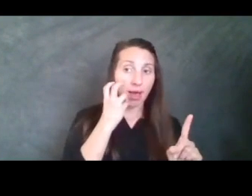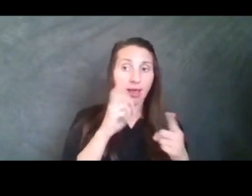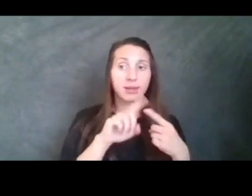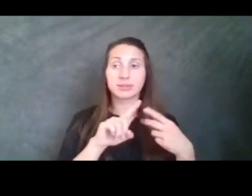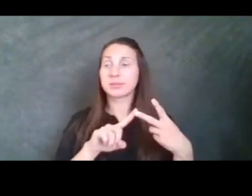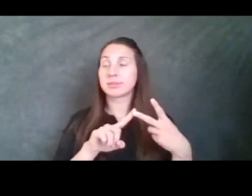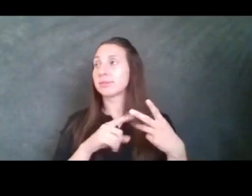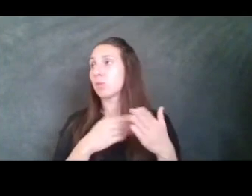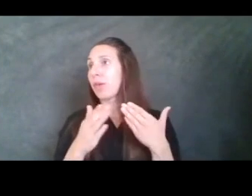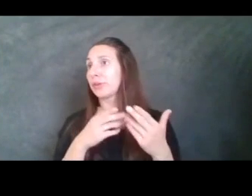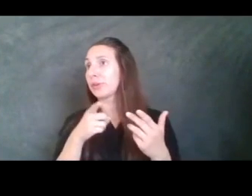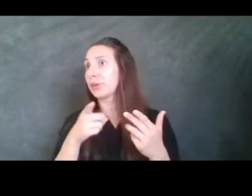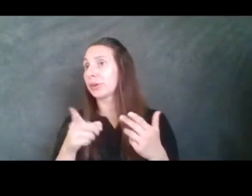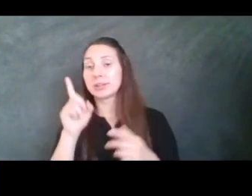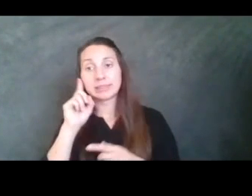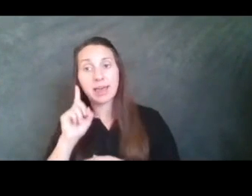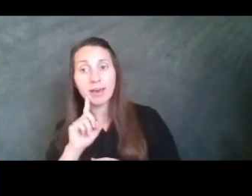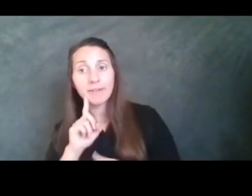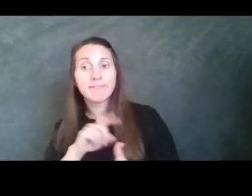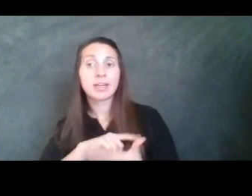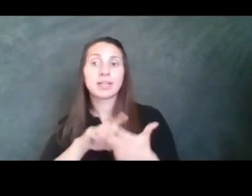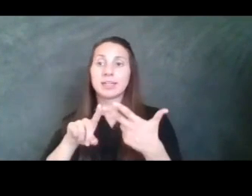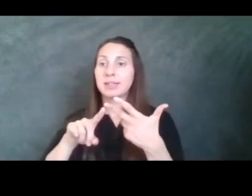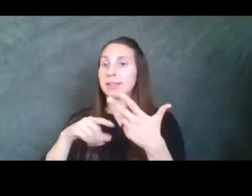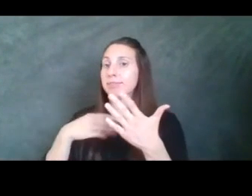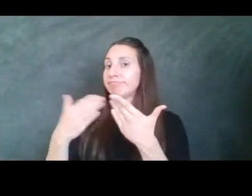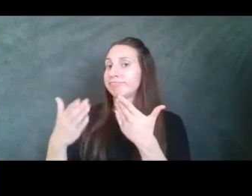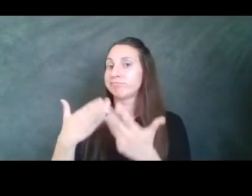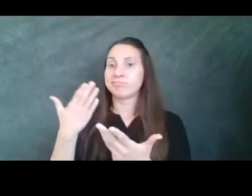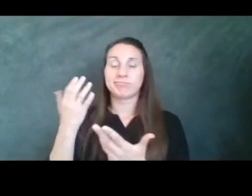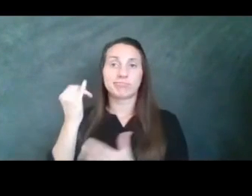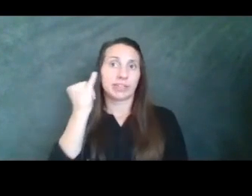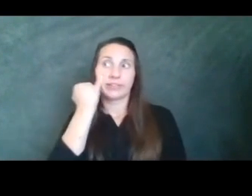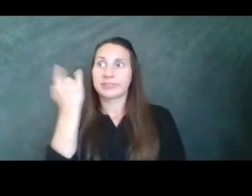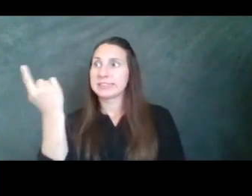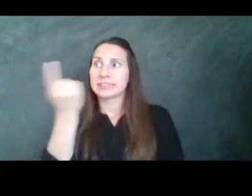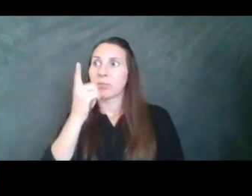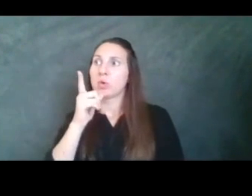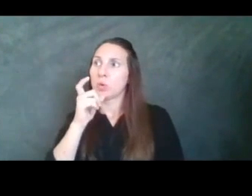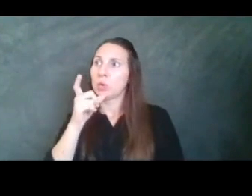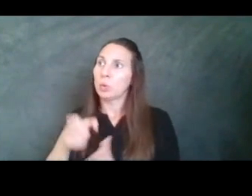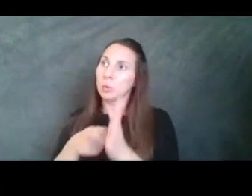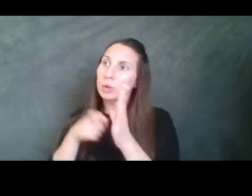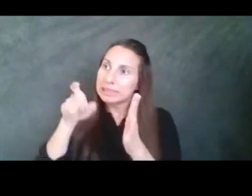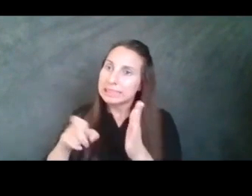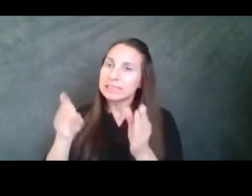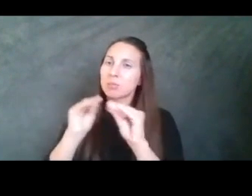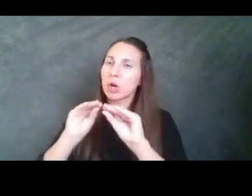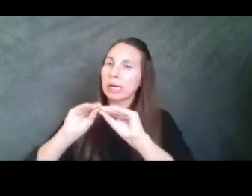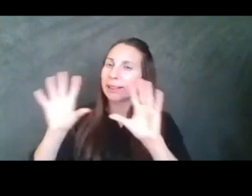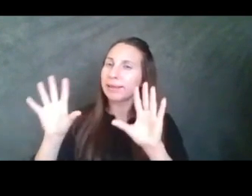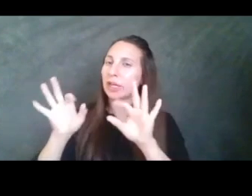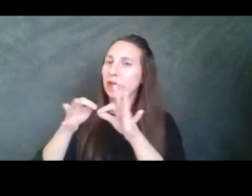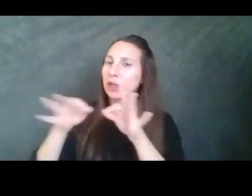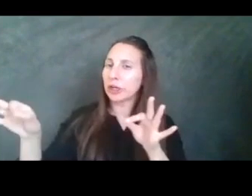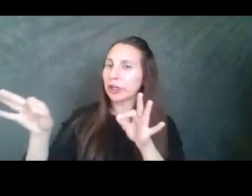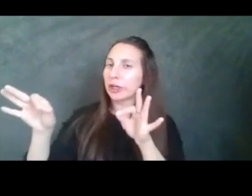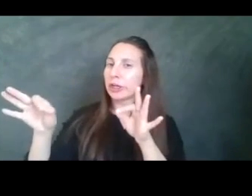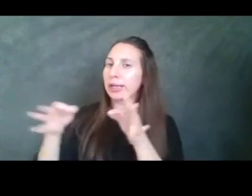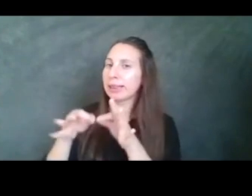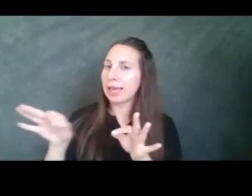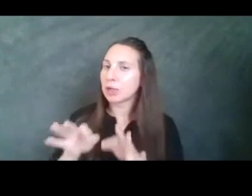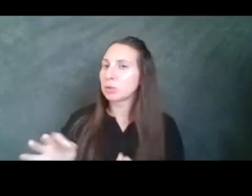it's somebody who is deaf, whether it's somebody who needs clearer language if they